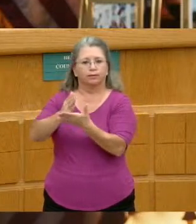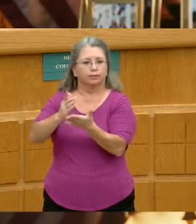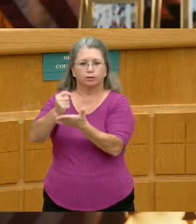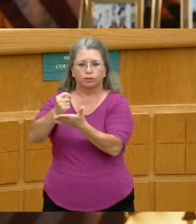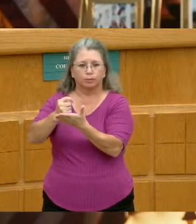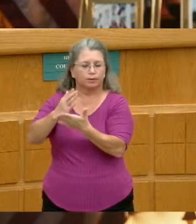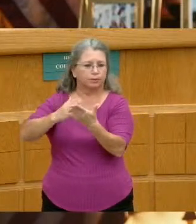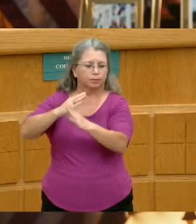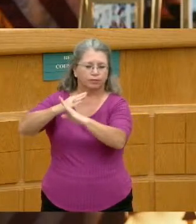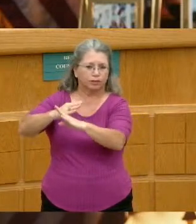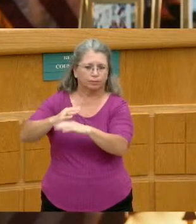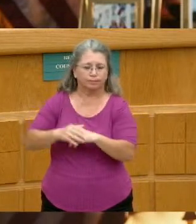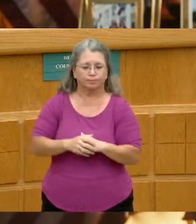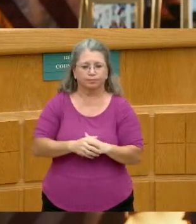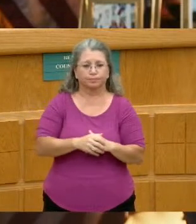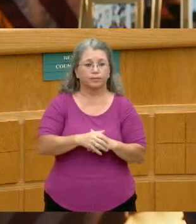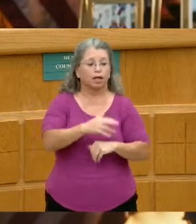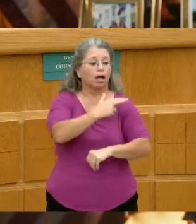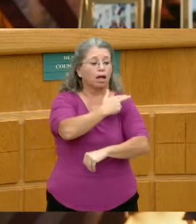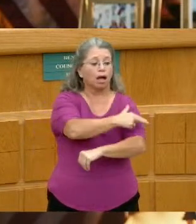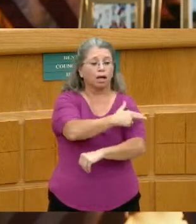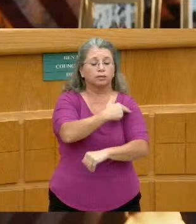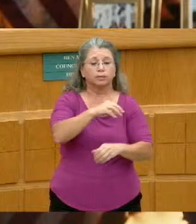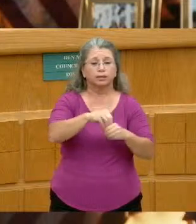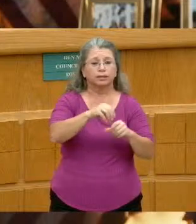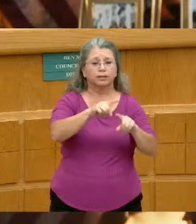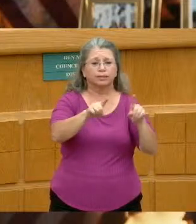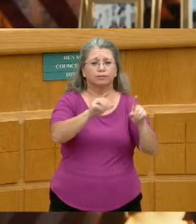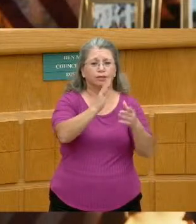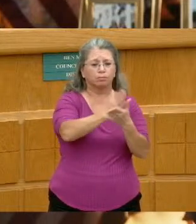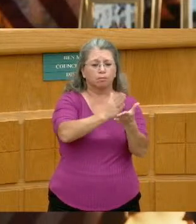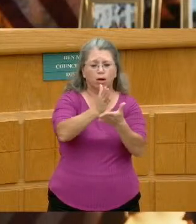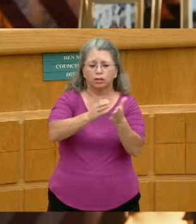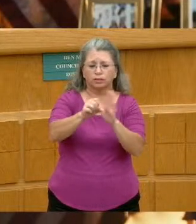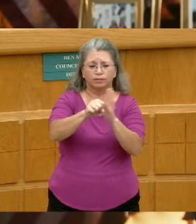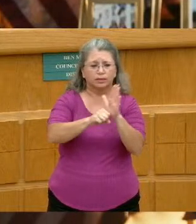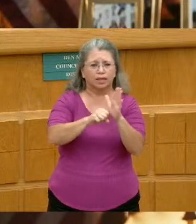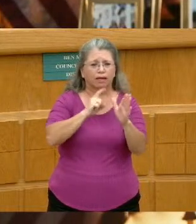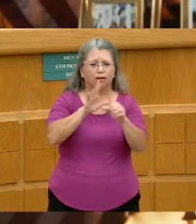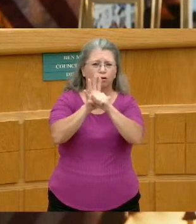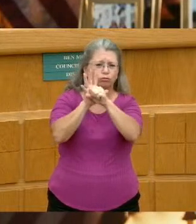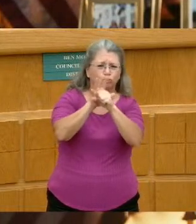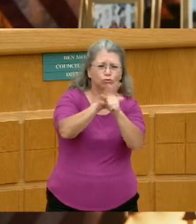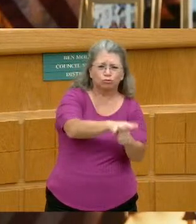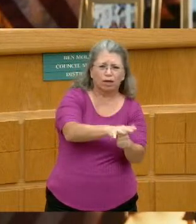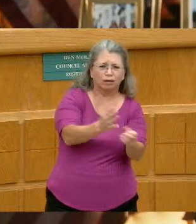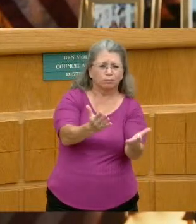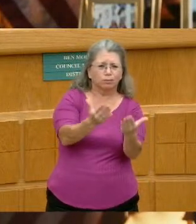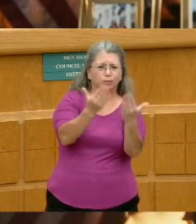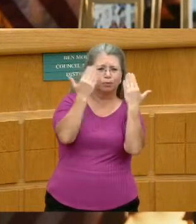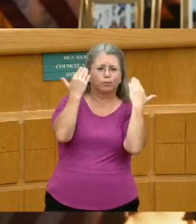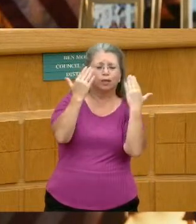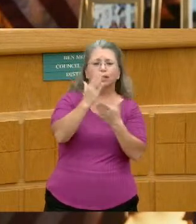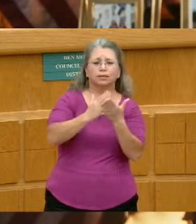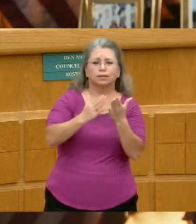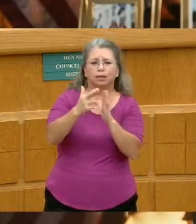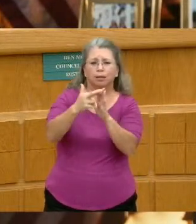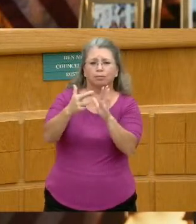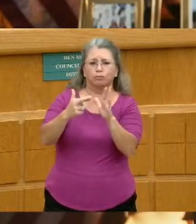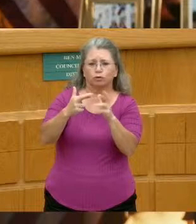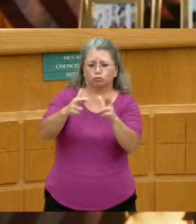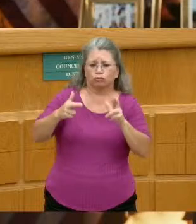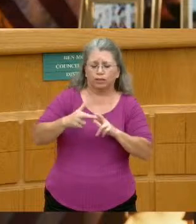in various regions of the state, they're being strained. Already reports from some regions show